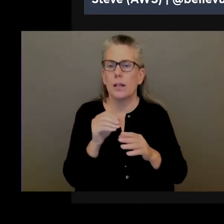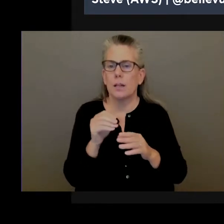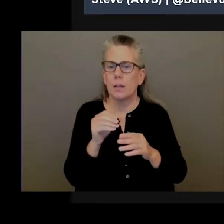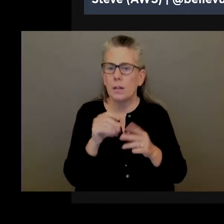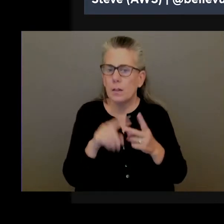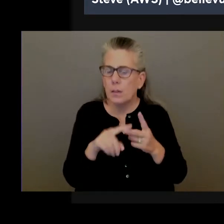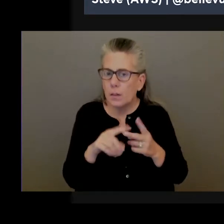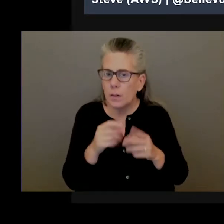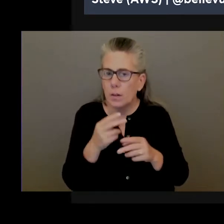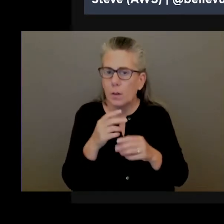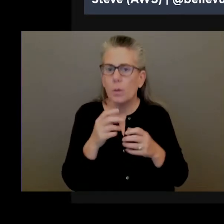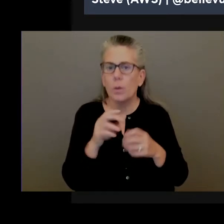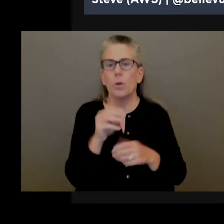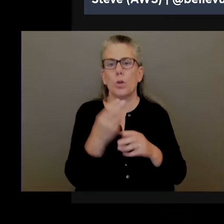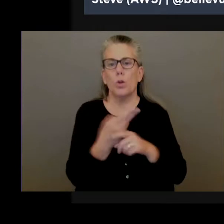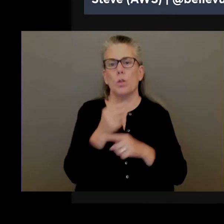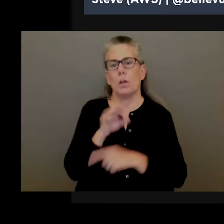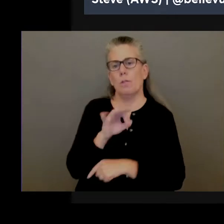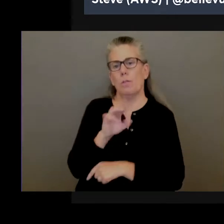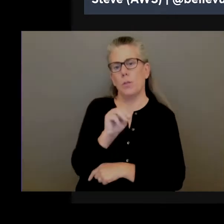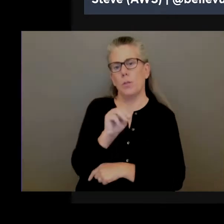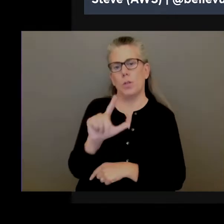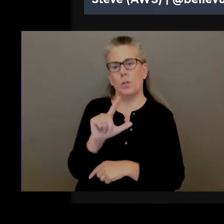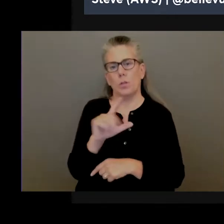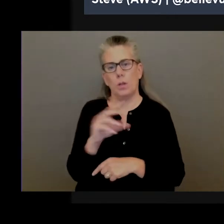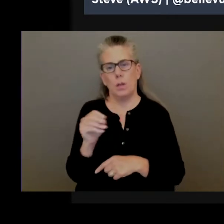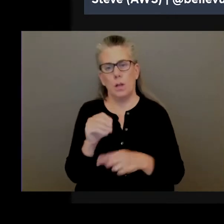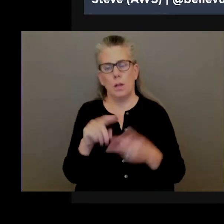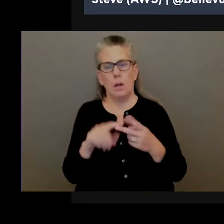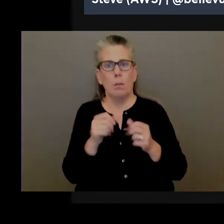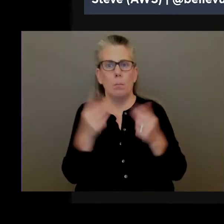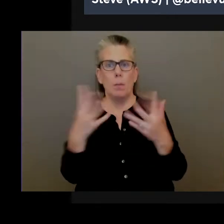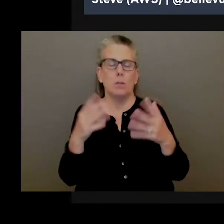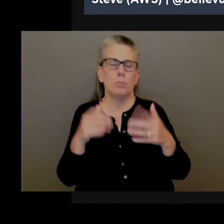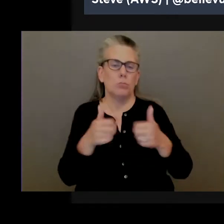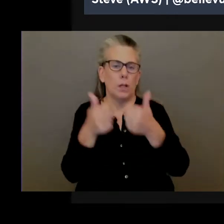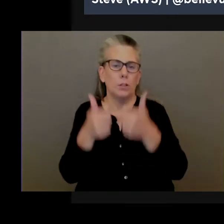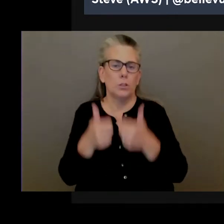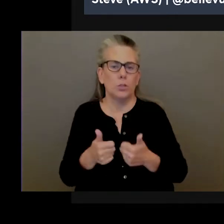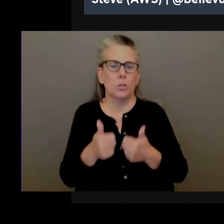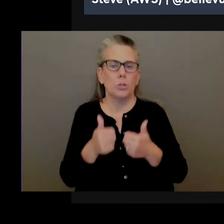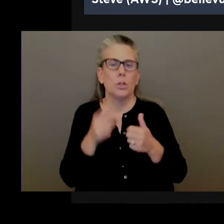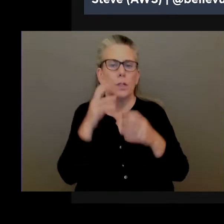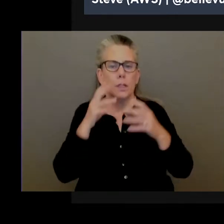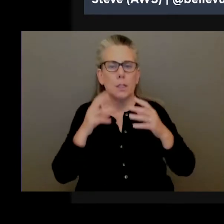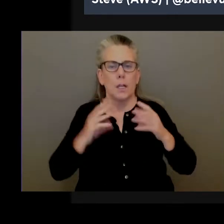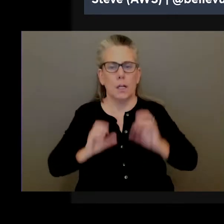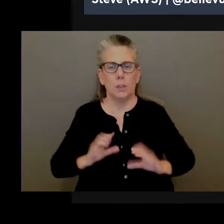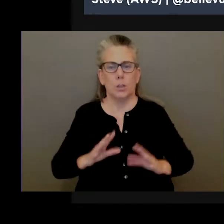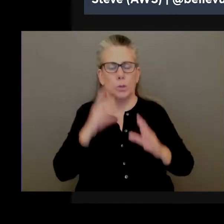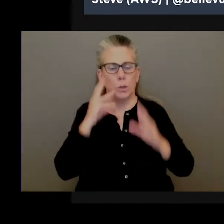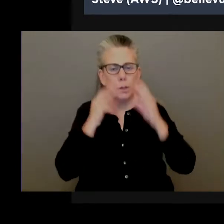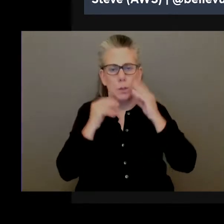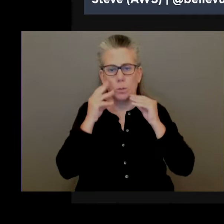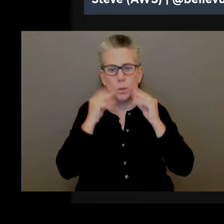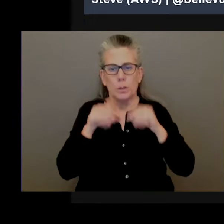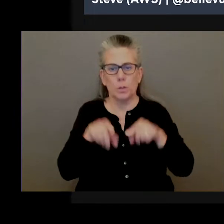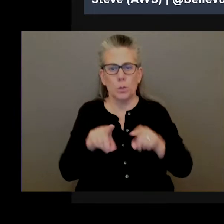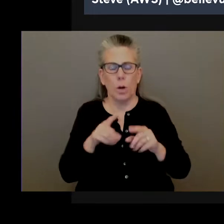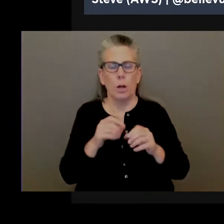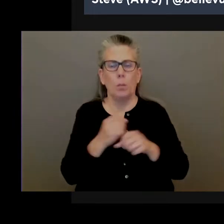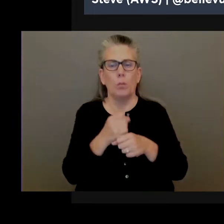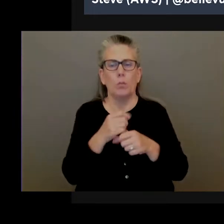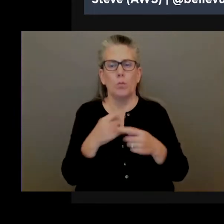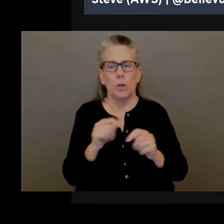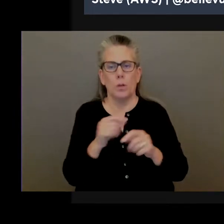machine learning is gaining traction, there are a lot of challenges that customers are facing when they are building this up in their local development environments. And that includes long